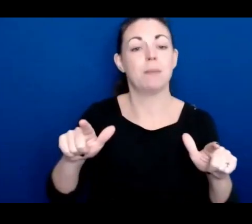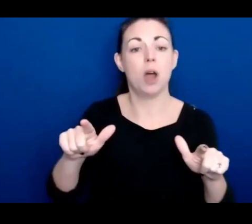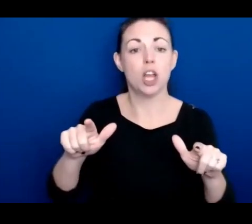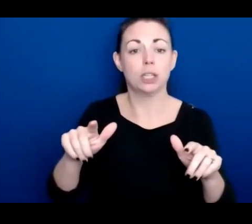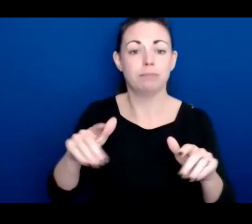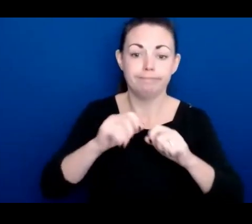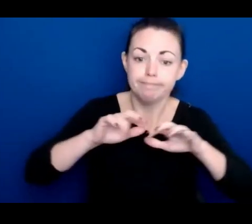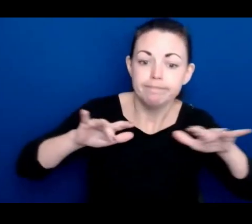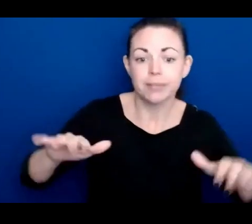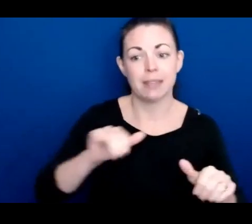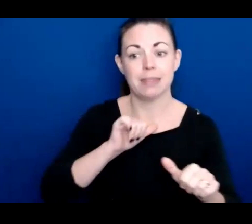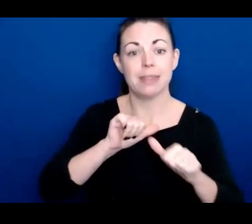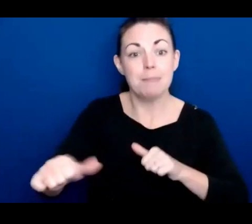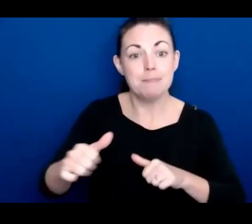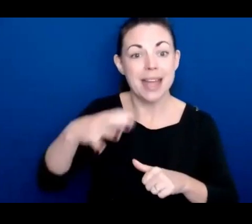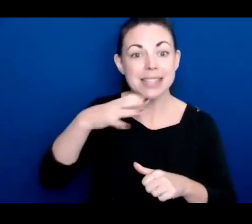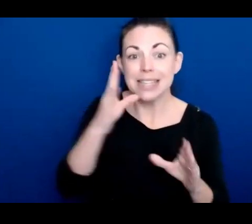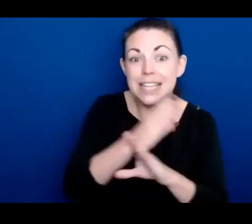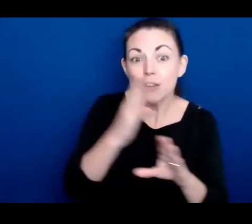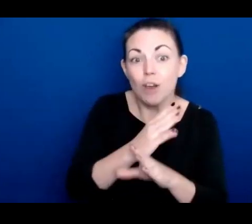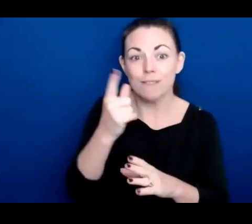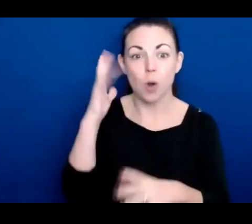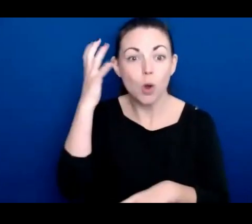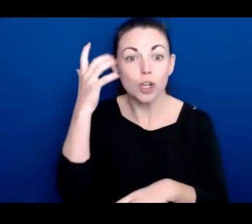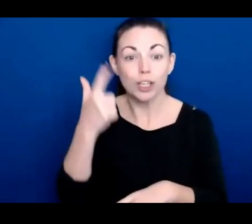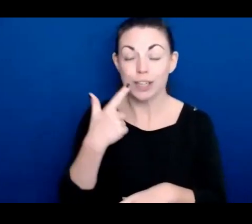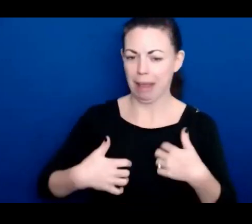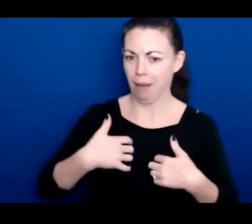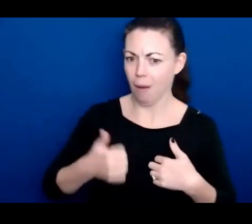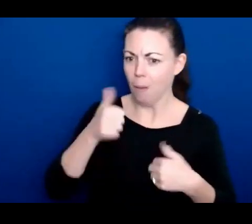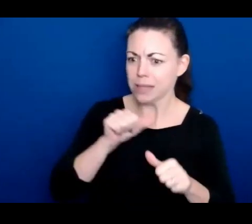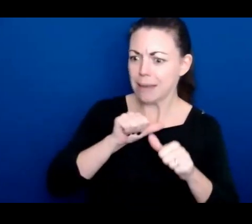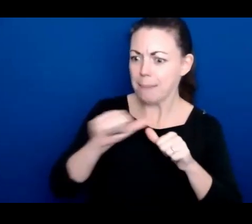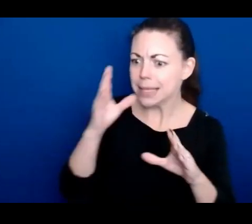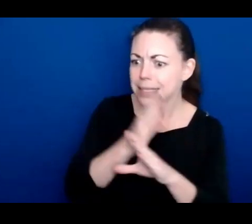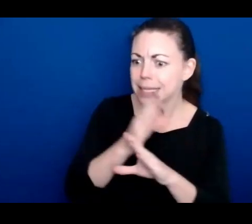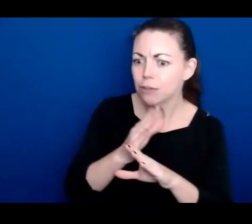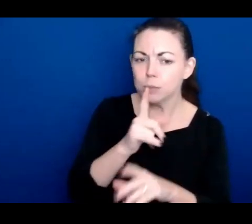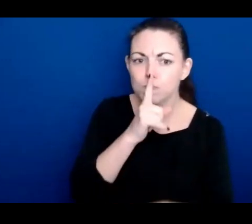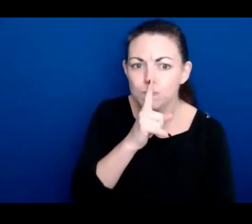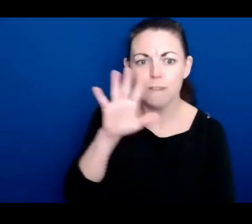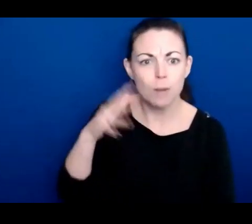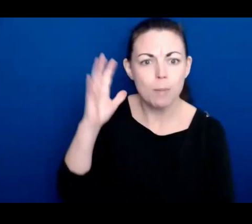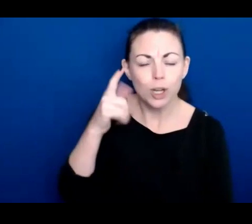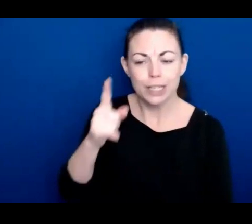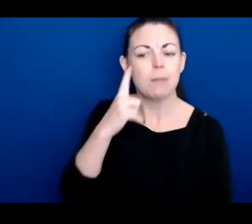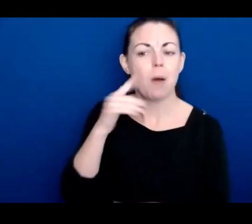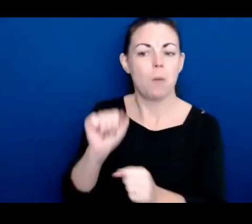which is very intriguing. But Paul, you'll have to wait about another 20 minutes to do that, I'm afraid, because without further ado, I'll hand over to